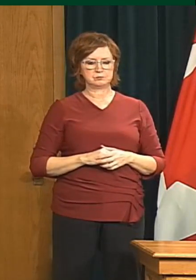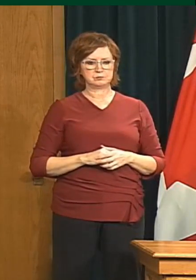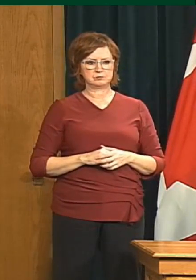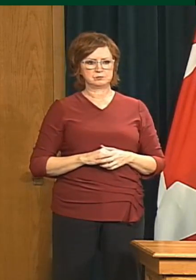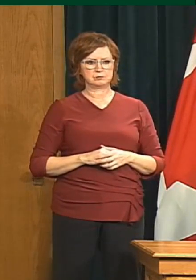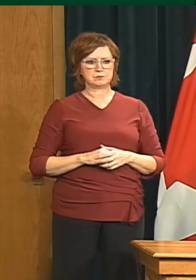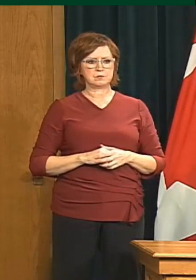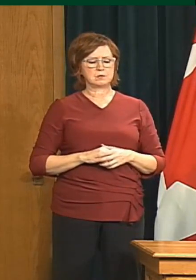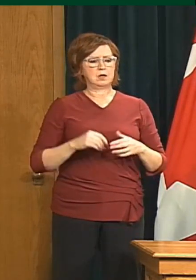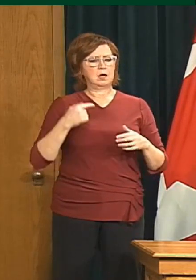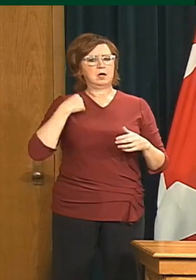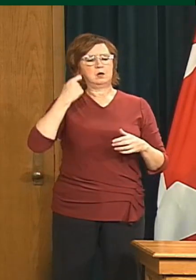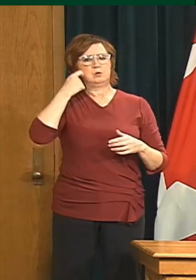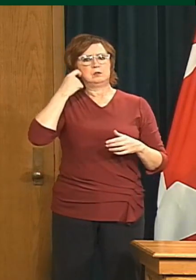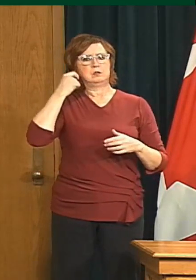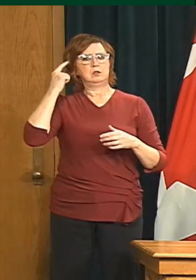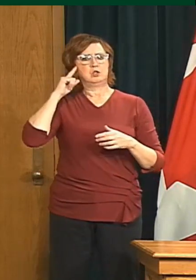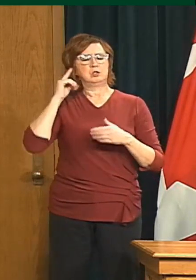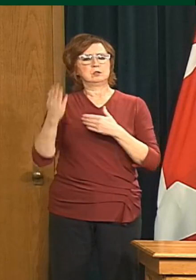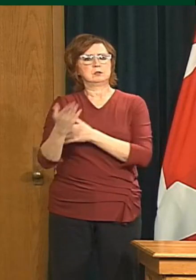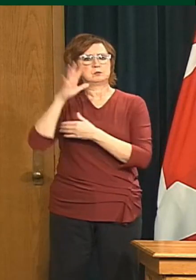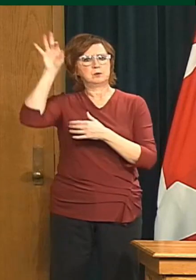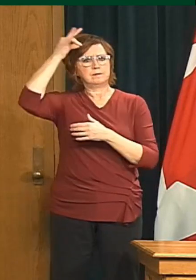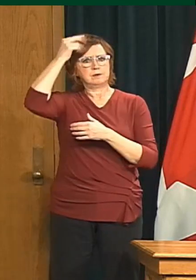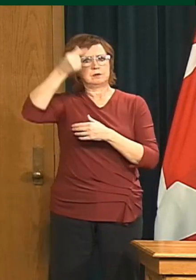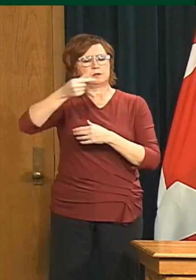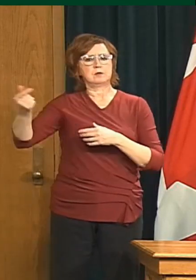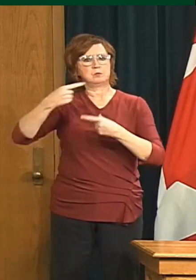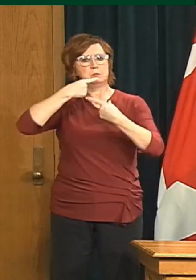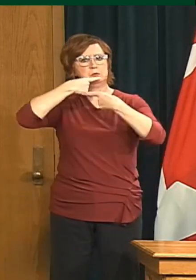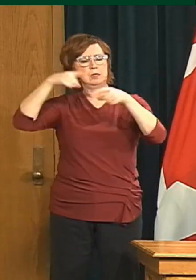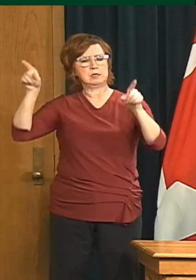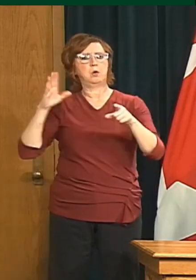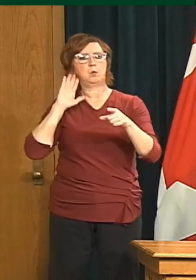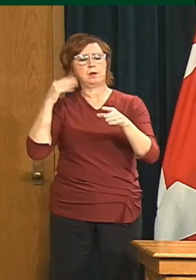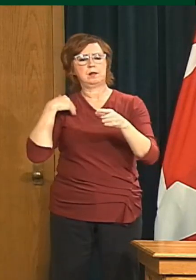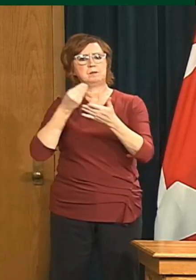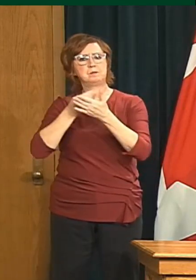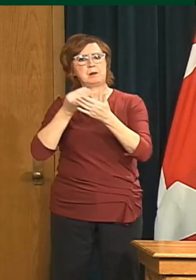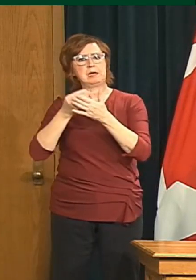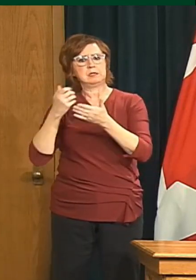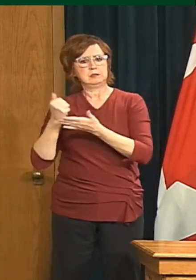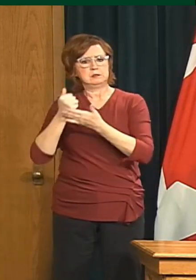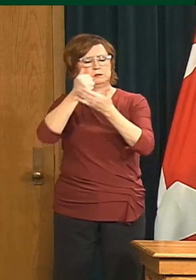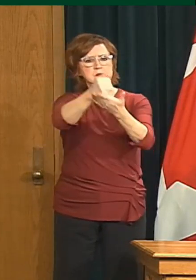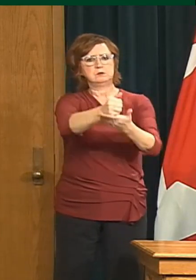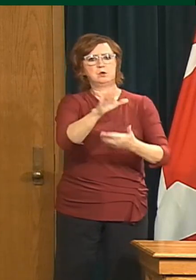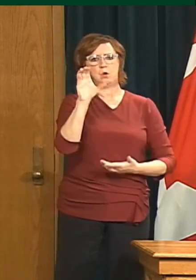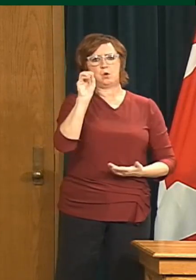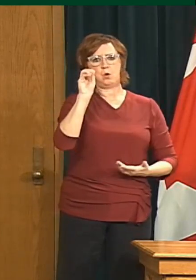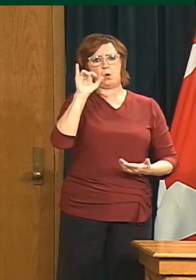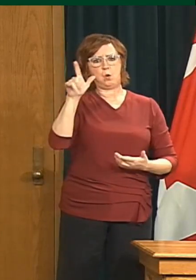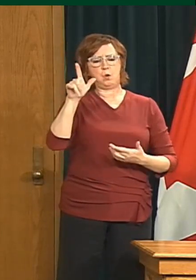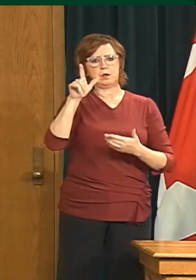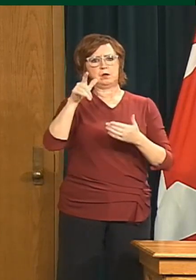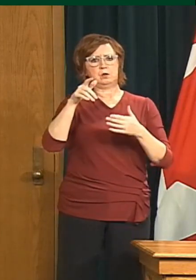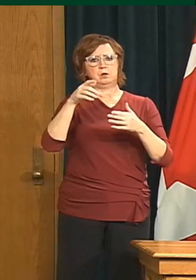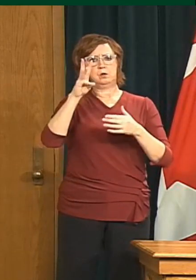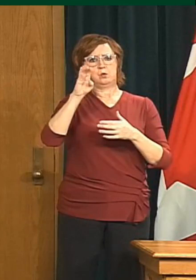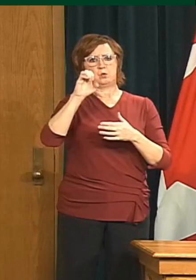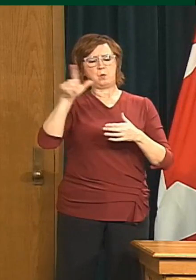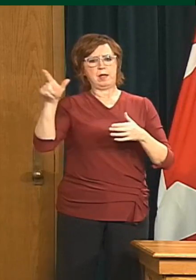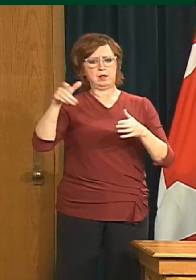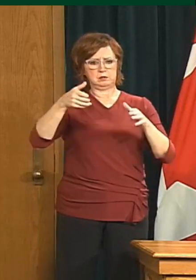orphan wells. In your release that was sent out this morning, you said you're not sure if this is either an initial step or an only step